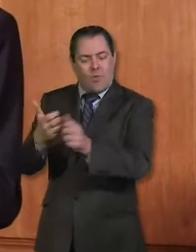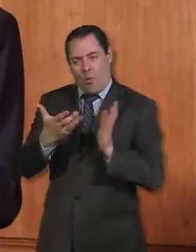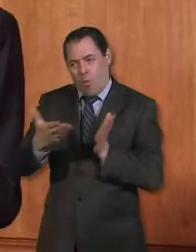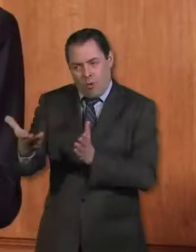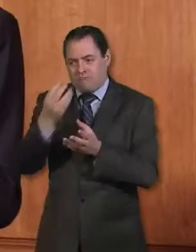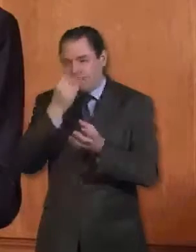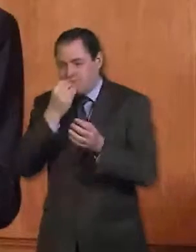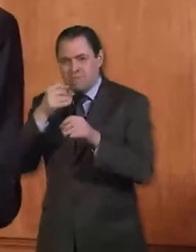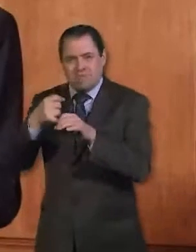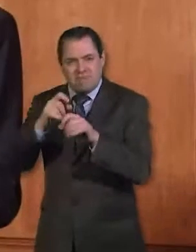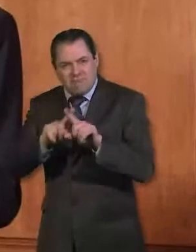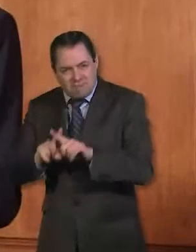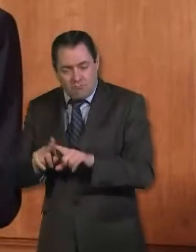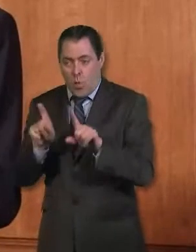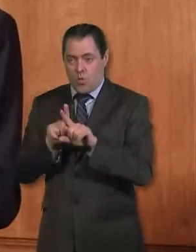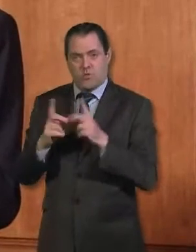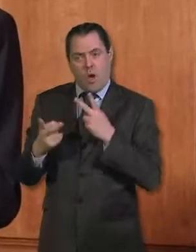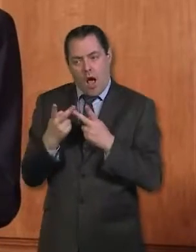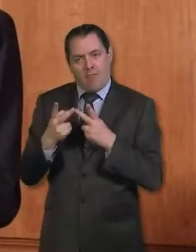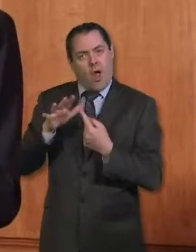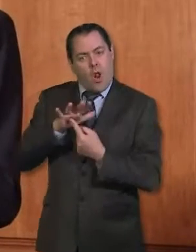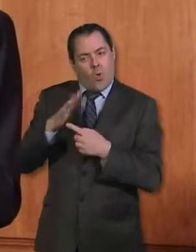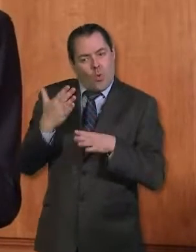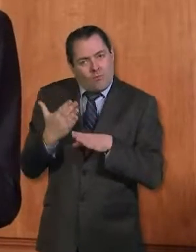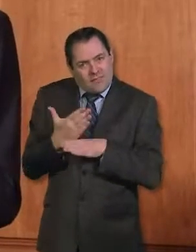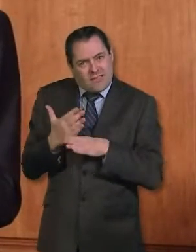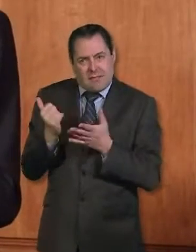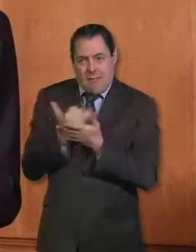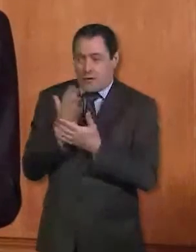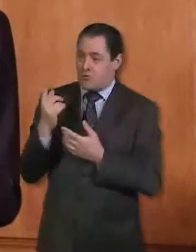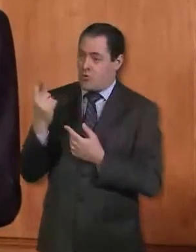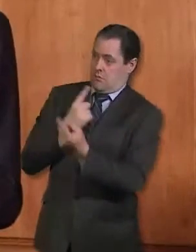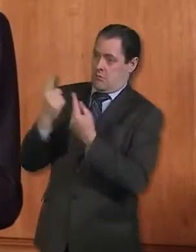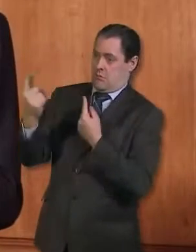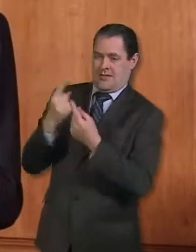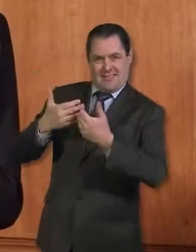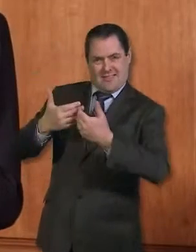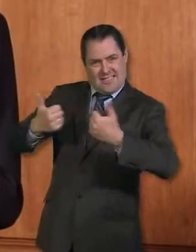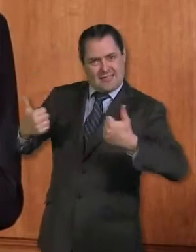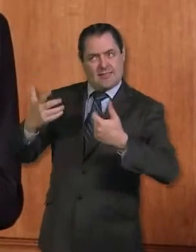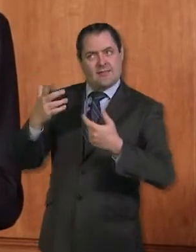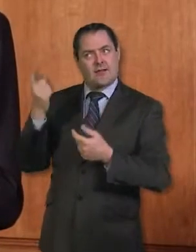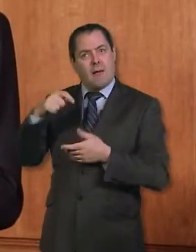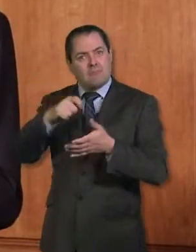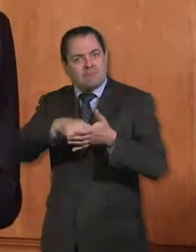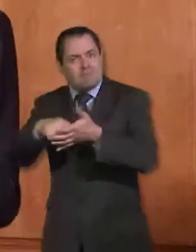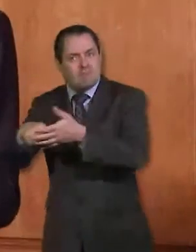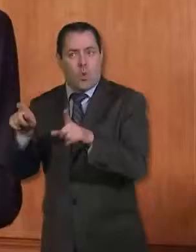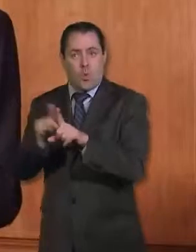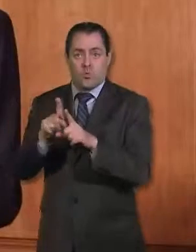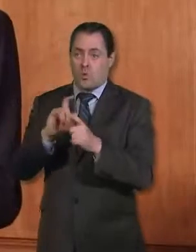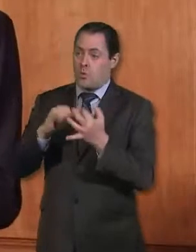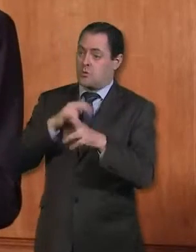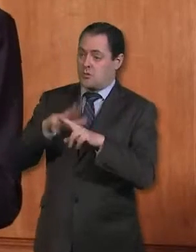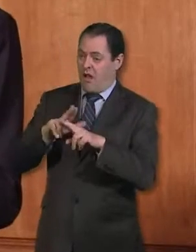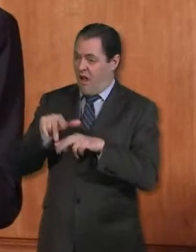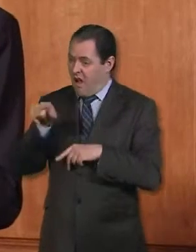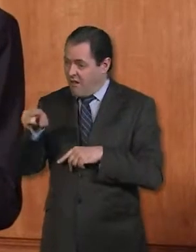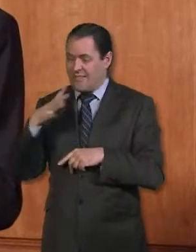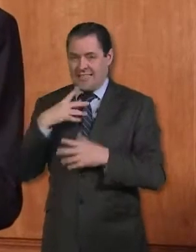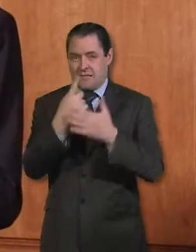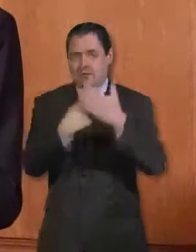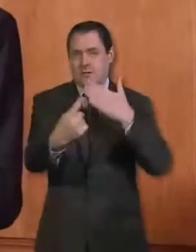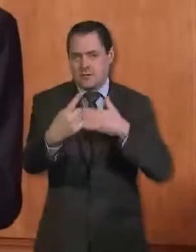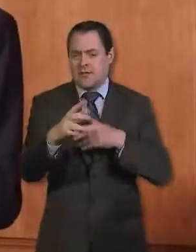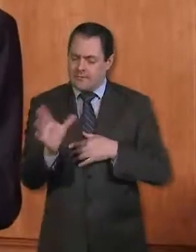prevent infection, but also to respond when their employees are asked to self-isolate and support them. So it is a whole country